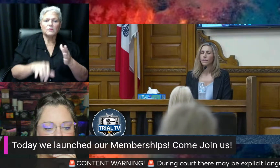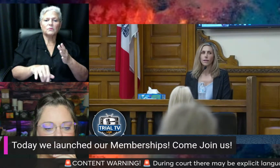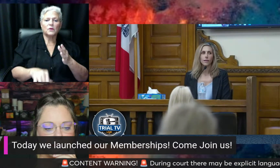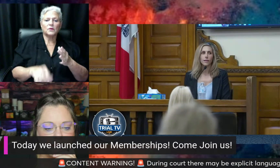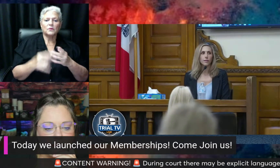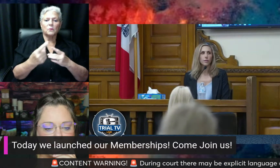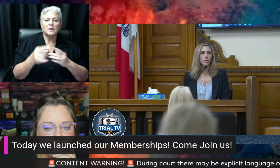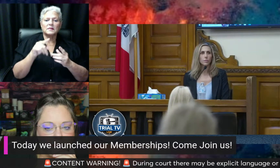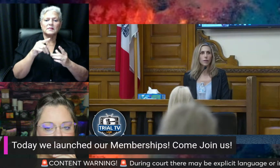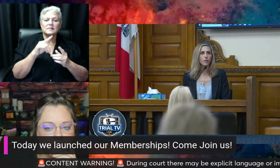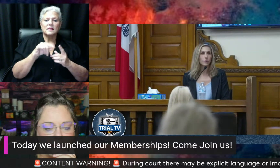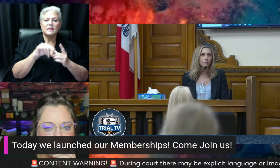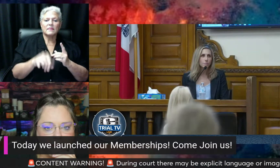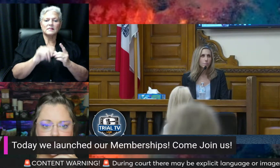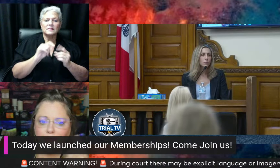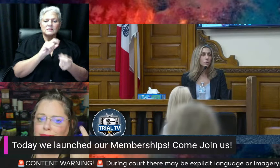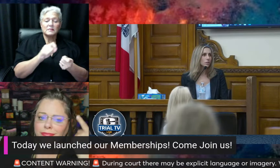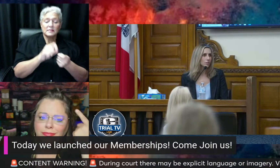ones?